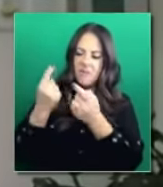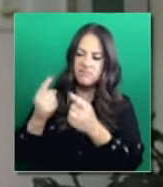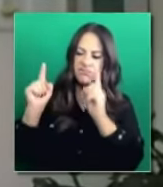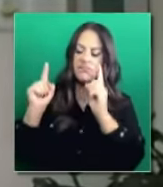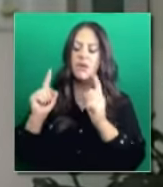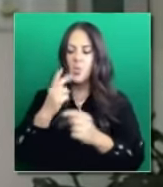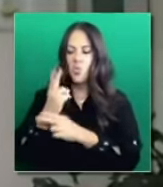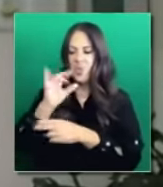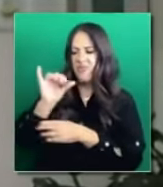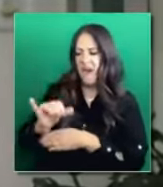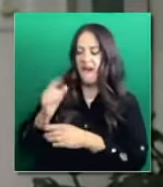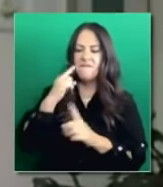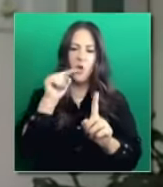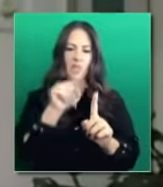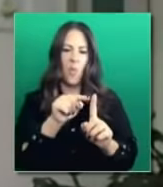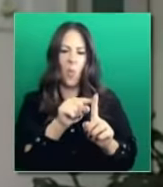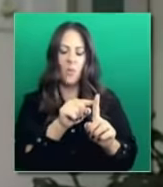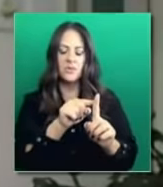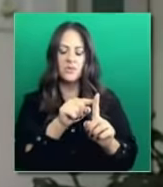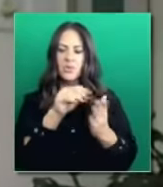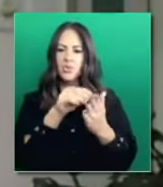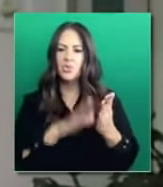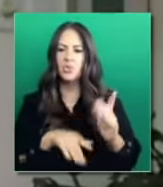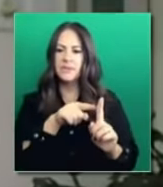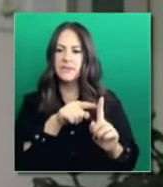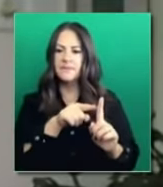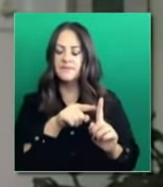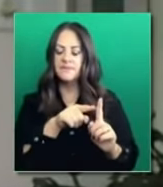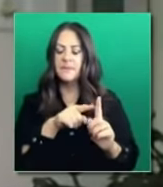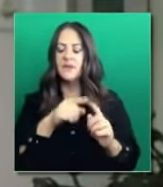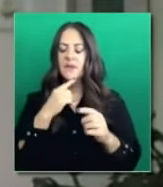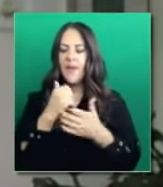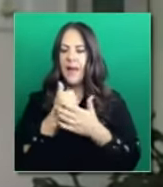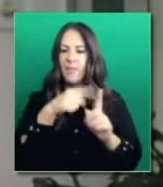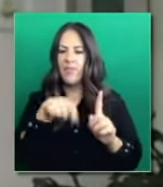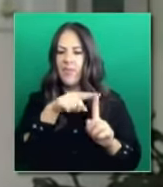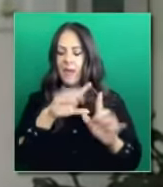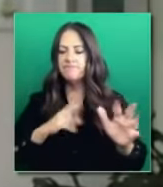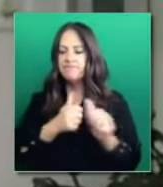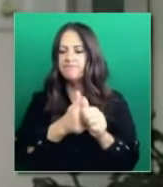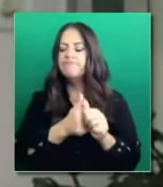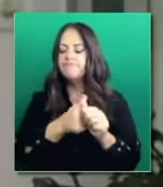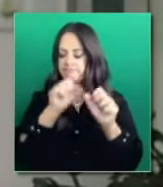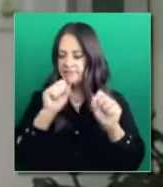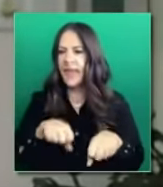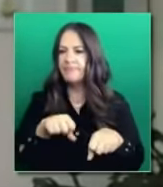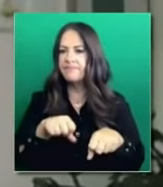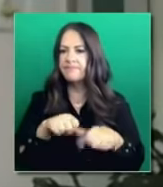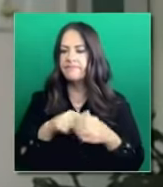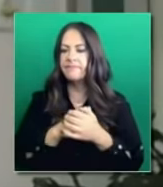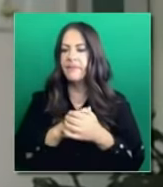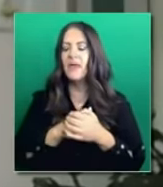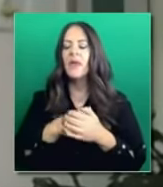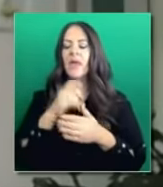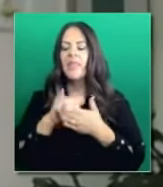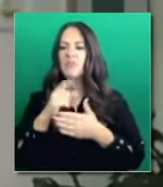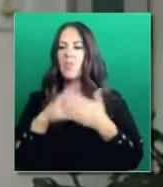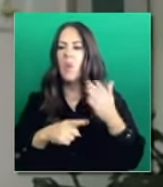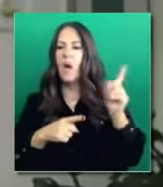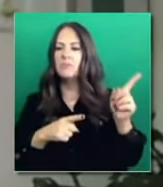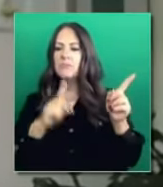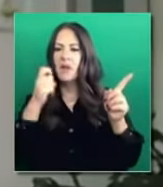well for students, to catch them up in a short period of time as we engage in the work that the governor just described, both